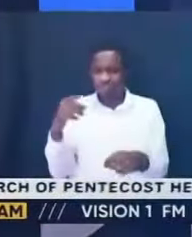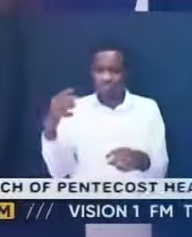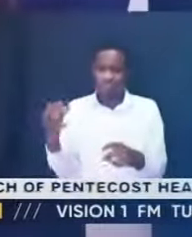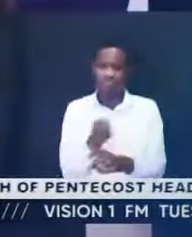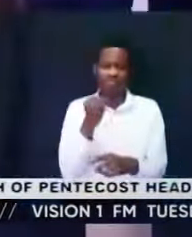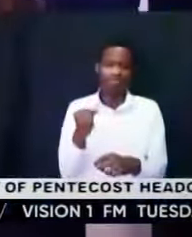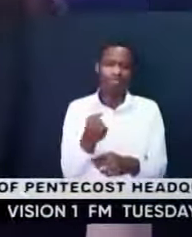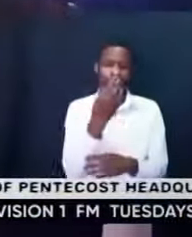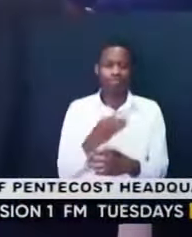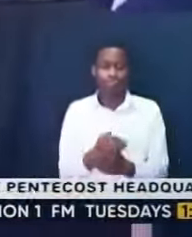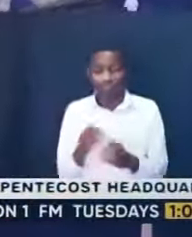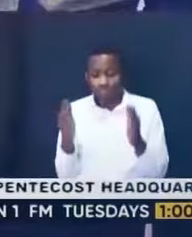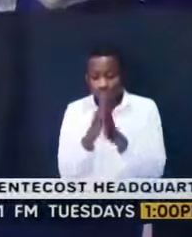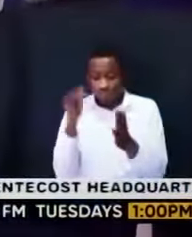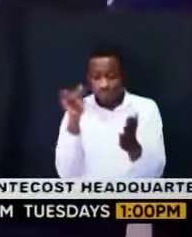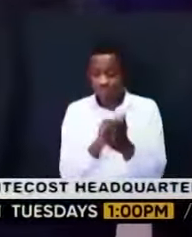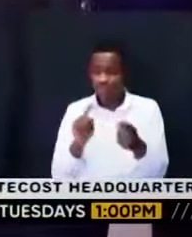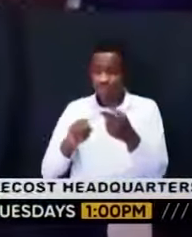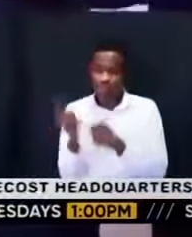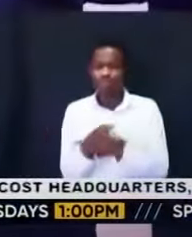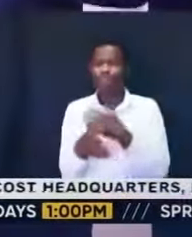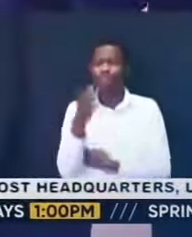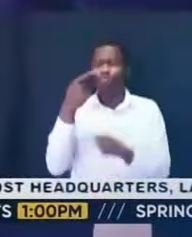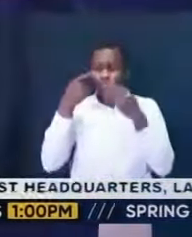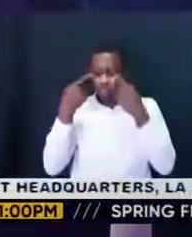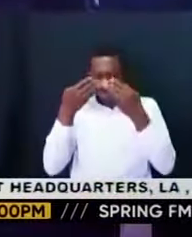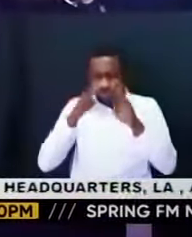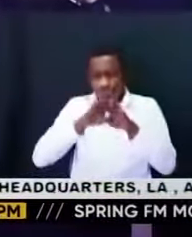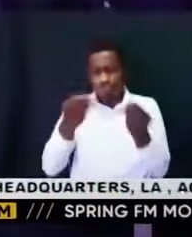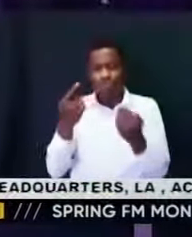away I pray that today God will open your eyes of